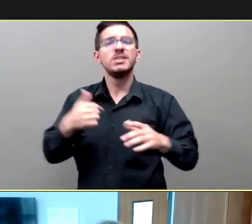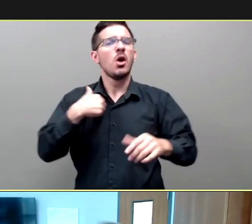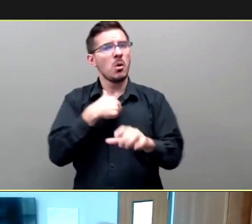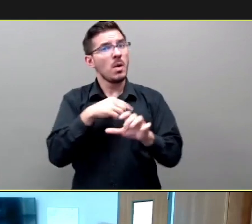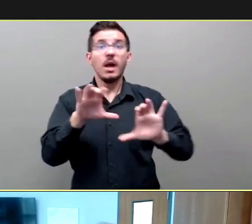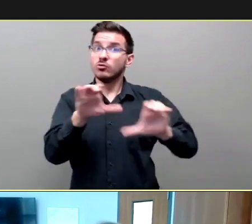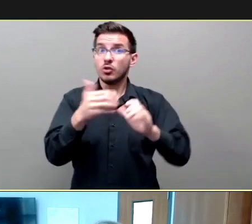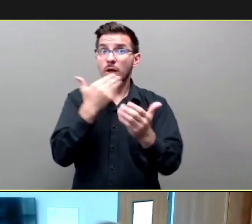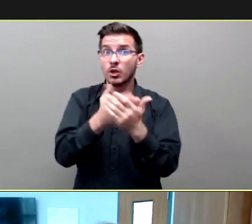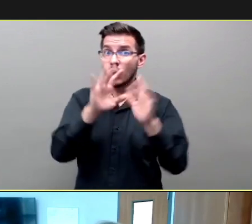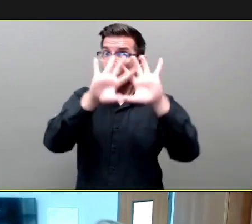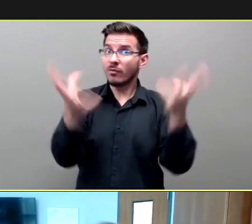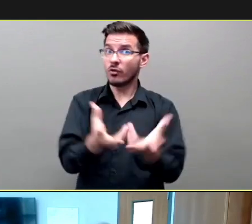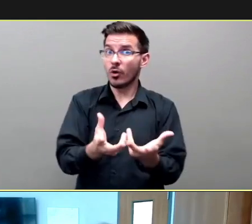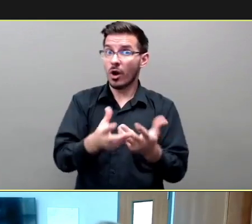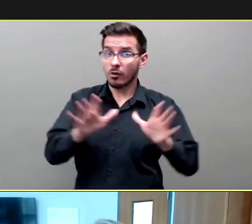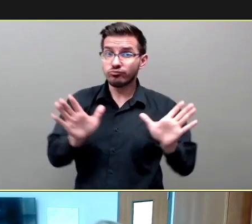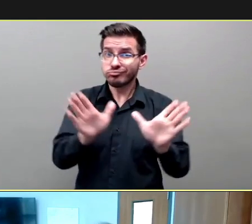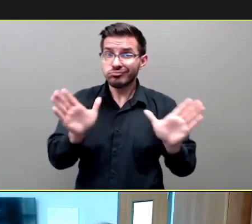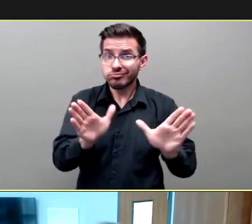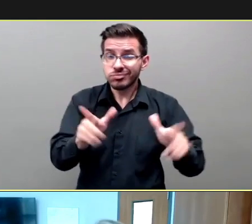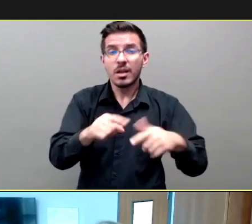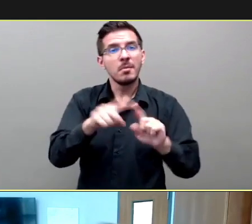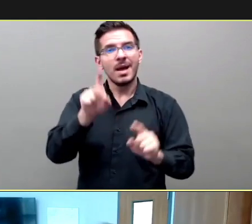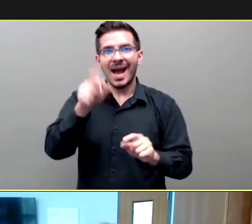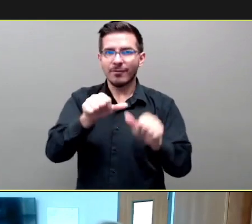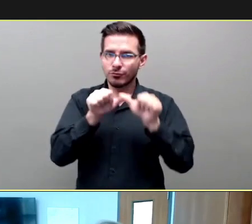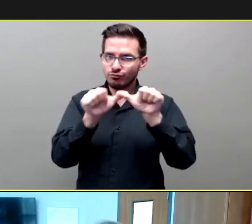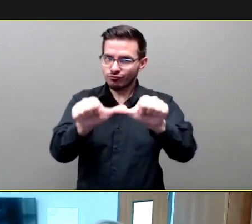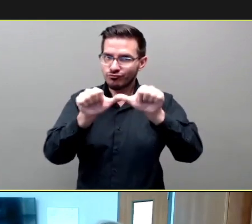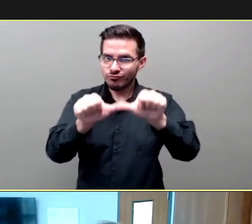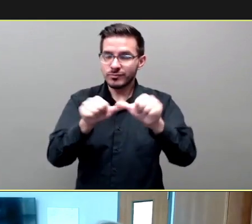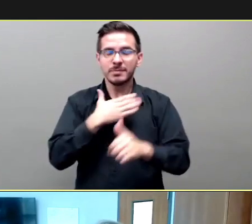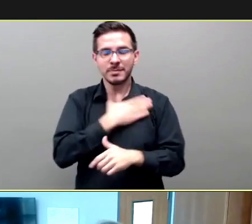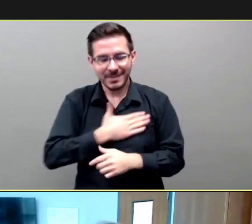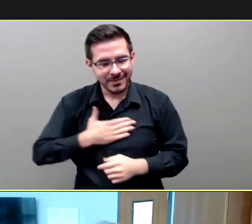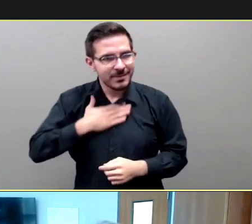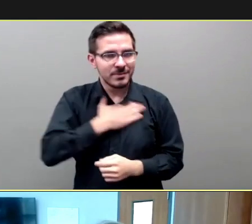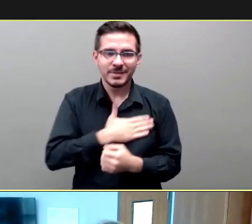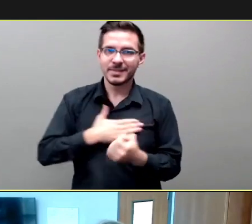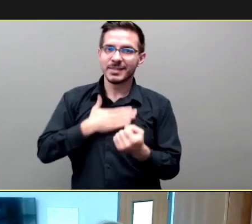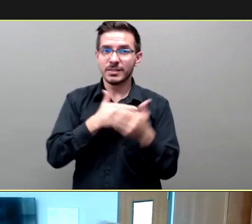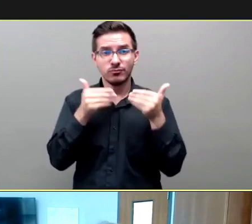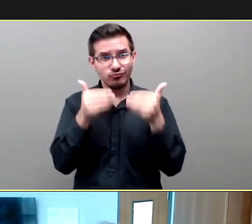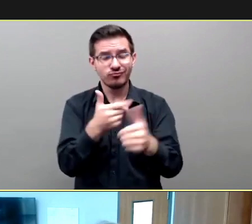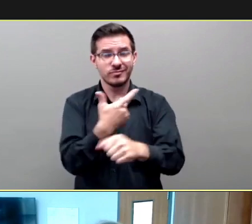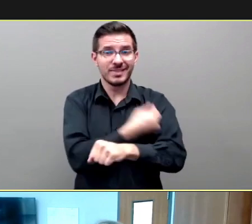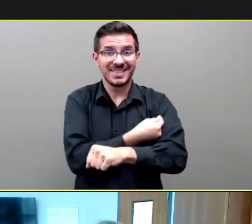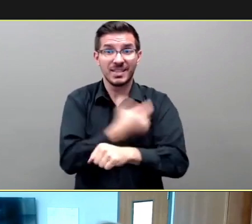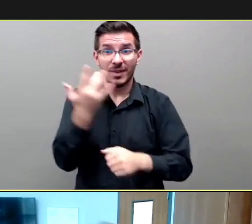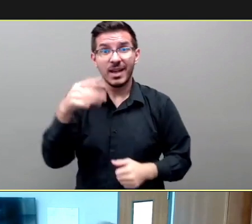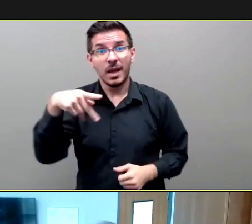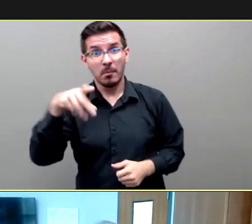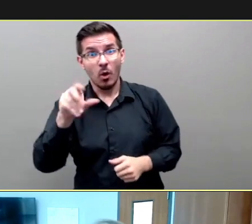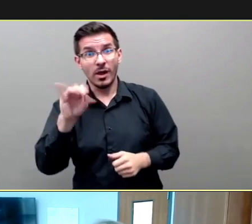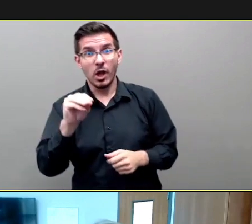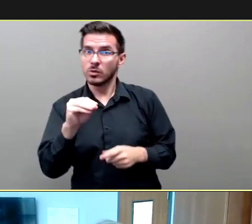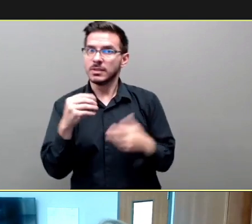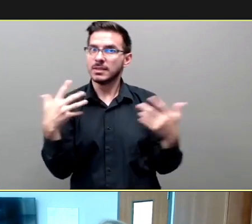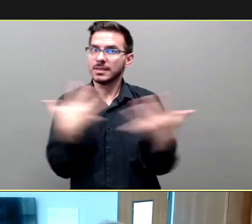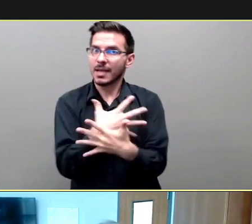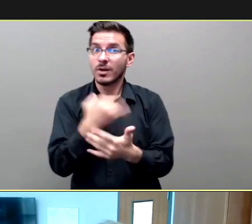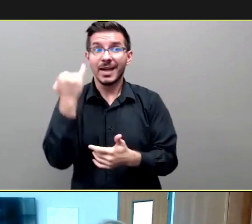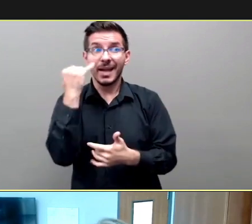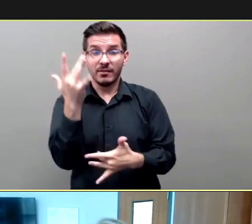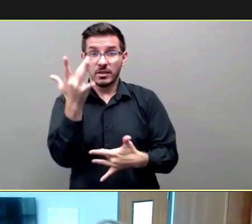good overall, but we need to keep on encouraging people to get their vaccines, because, polio is scary. If you do get it,